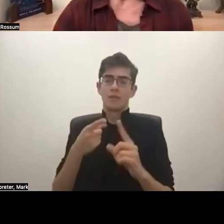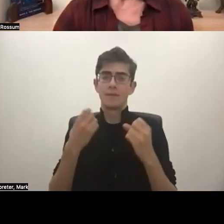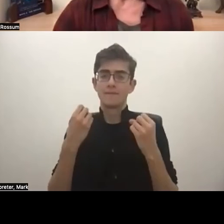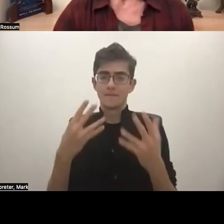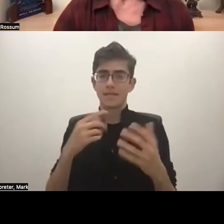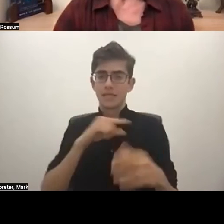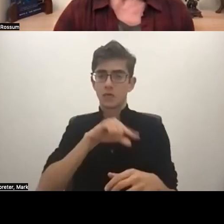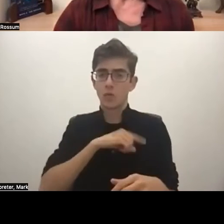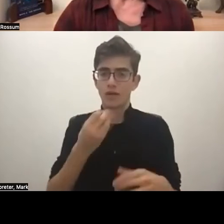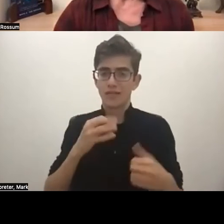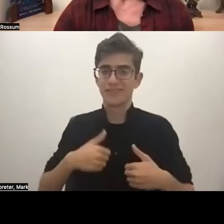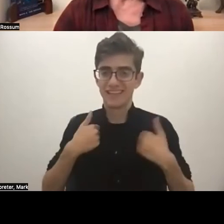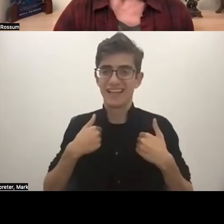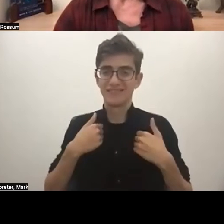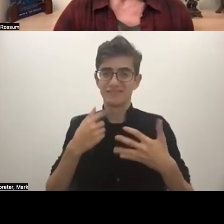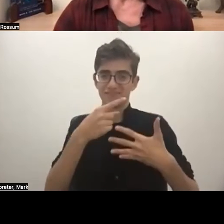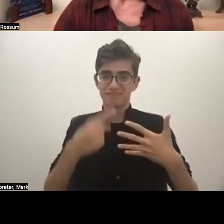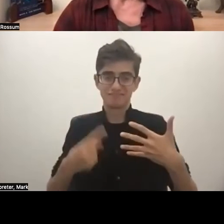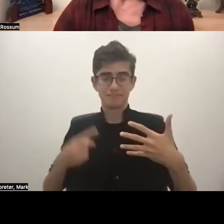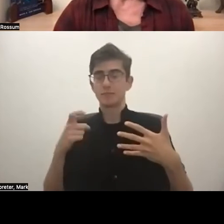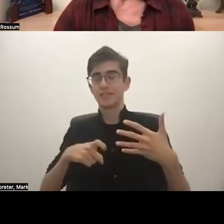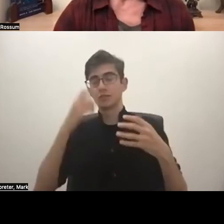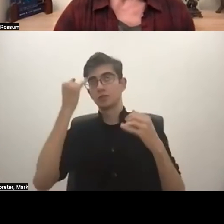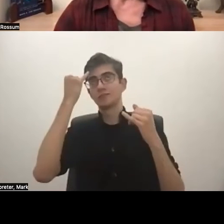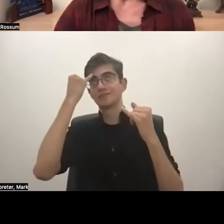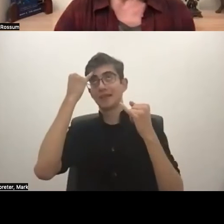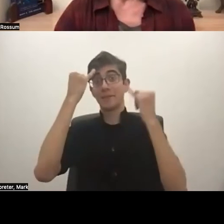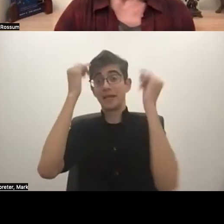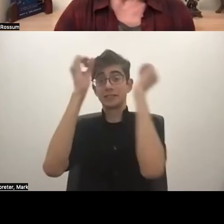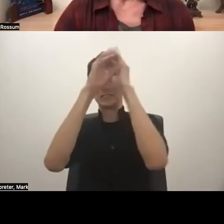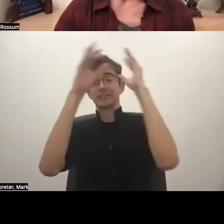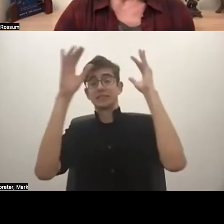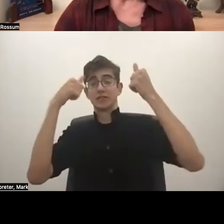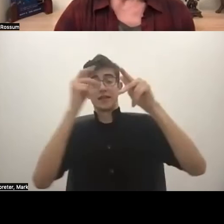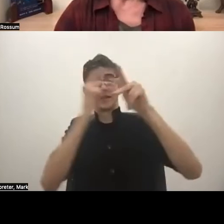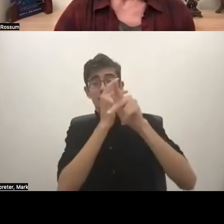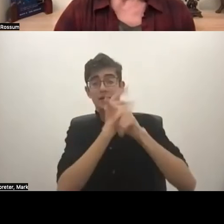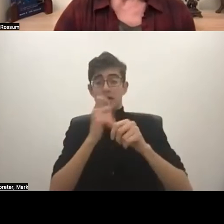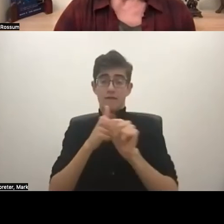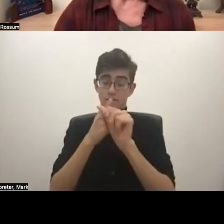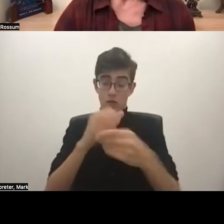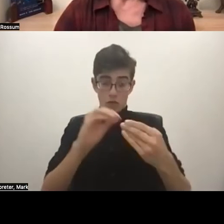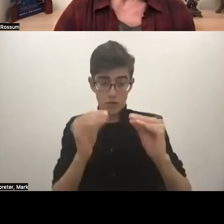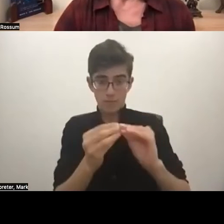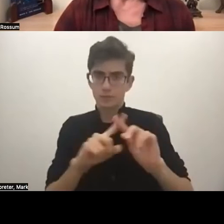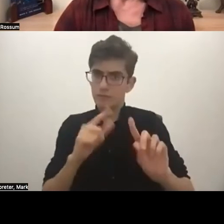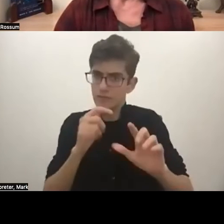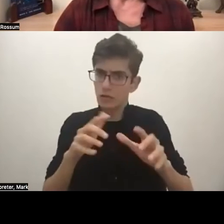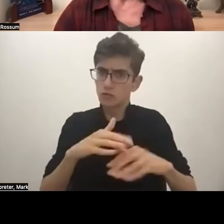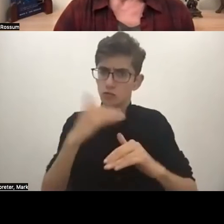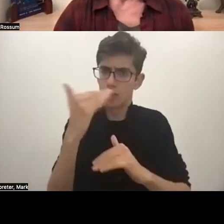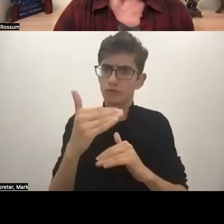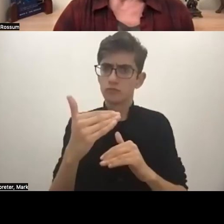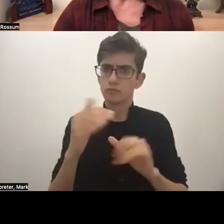to use our imaginations, but not too much, I would say, to measure what that actually means. And this again